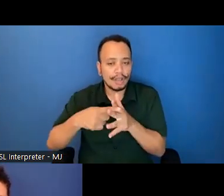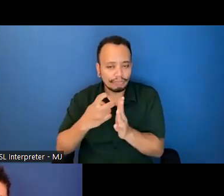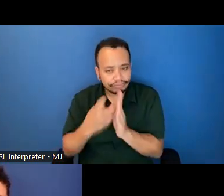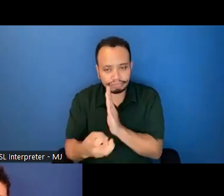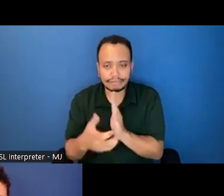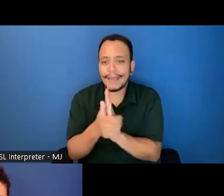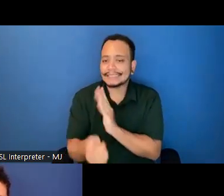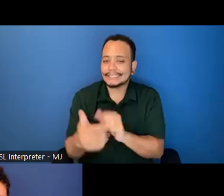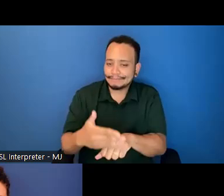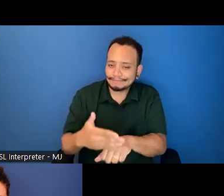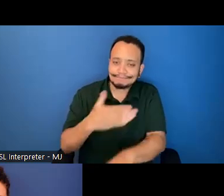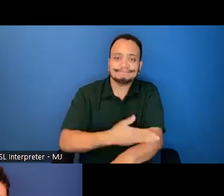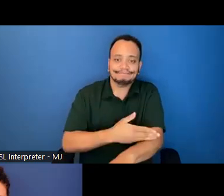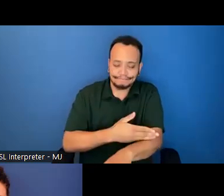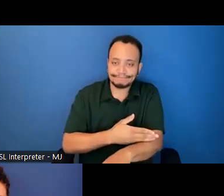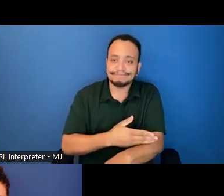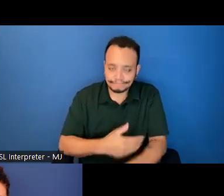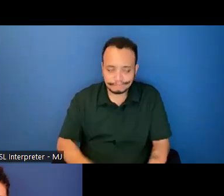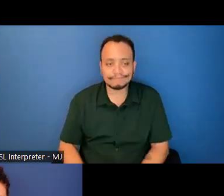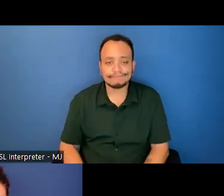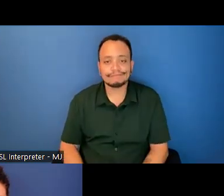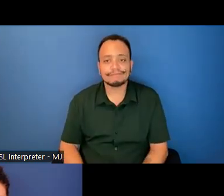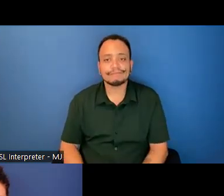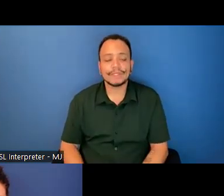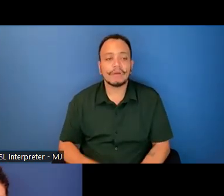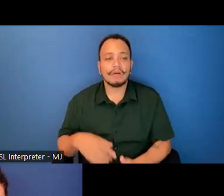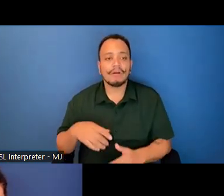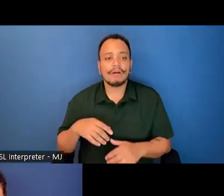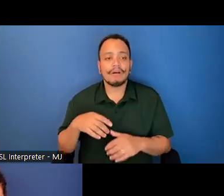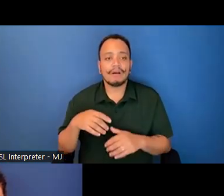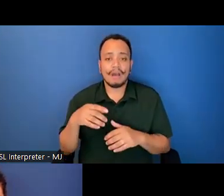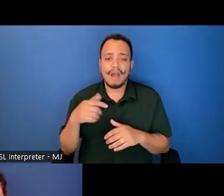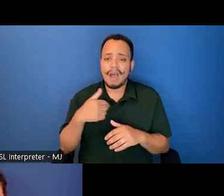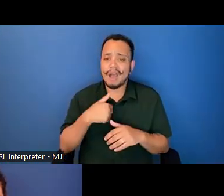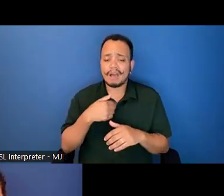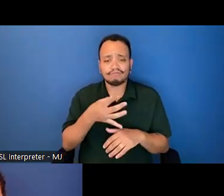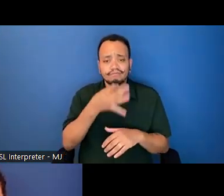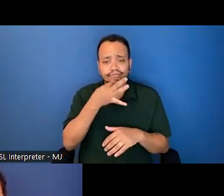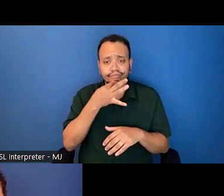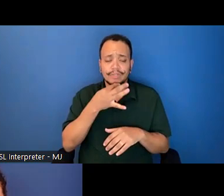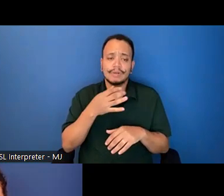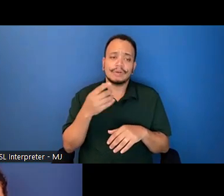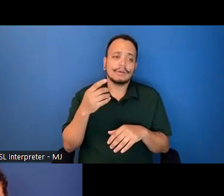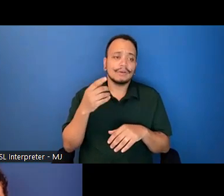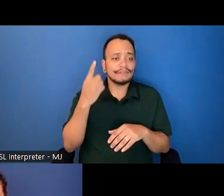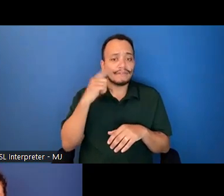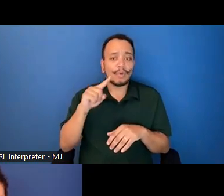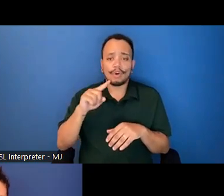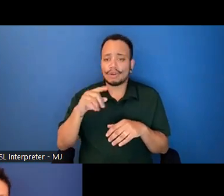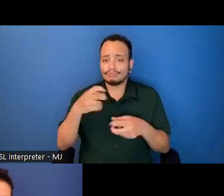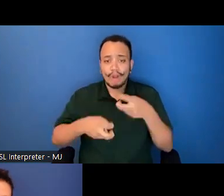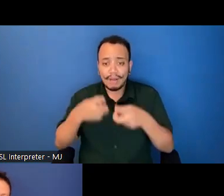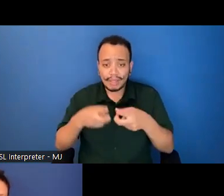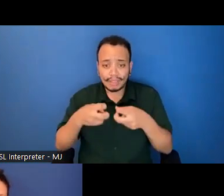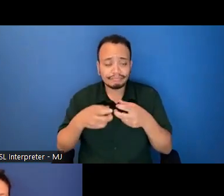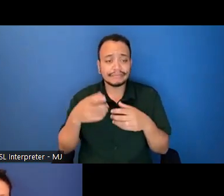at. Turns out I was pretty good working in employee relations and conflict resolution. So